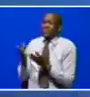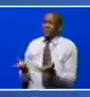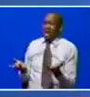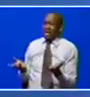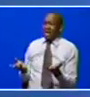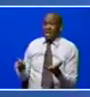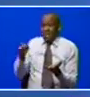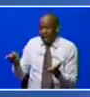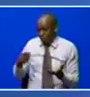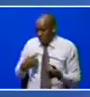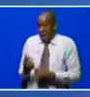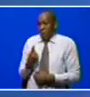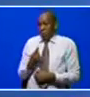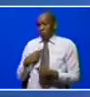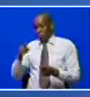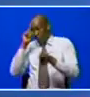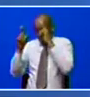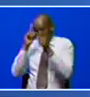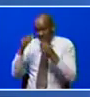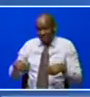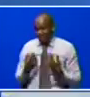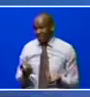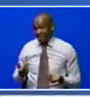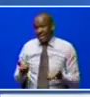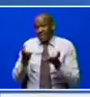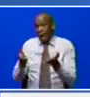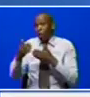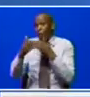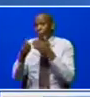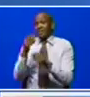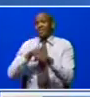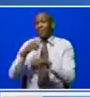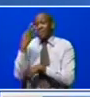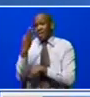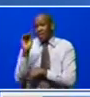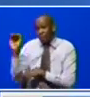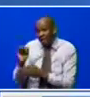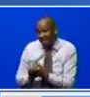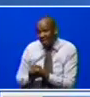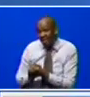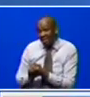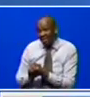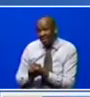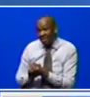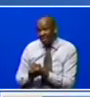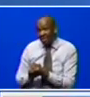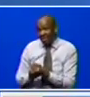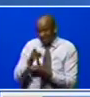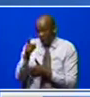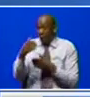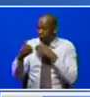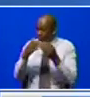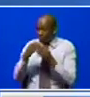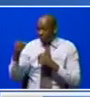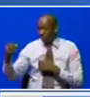like we've been left to our own devices. It's now almost 3 o'clock in the morning. You know, daybreak now